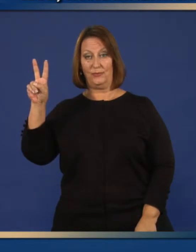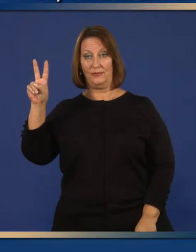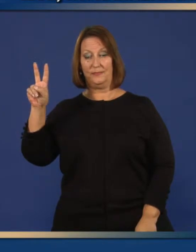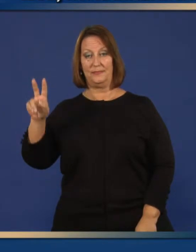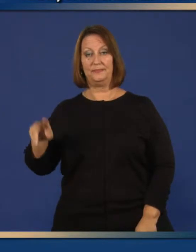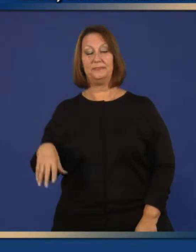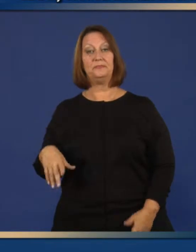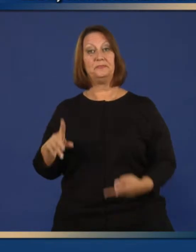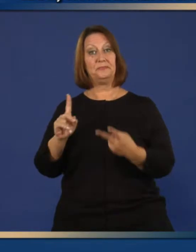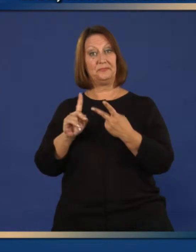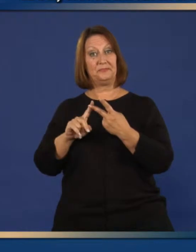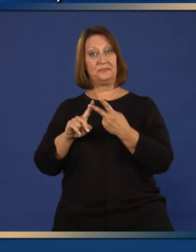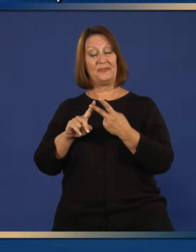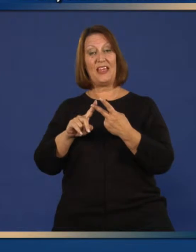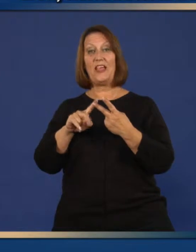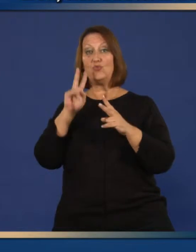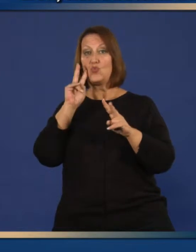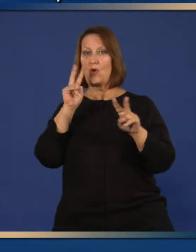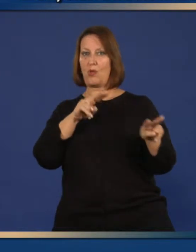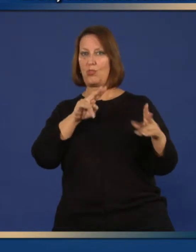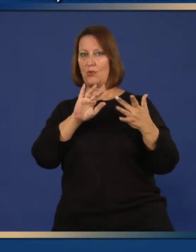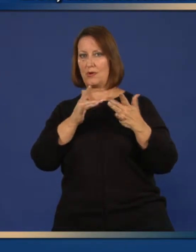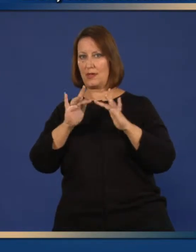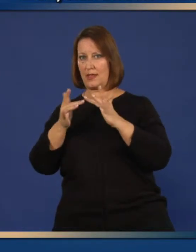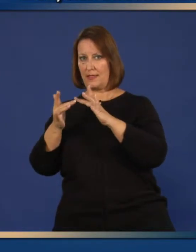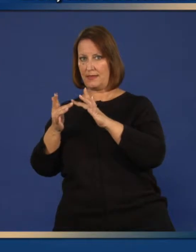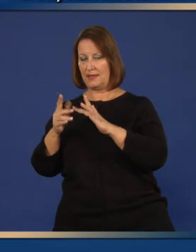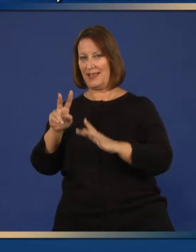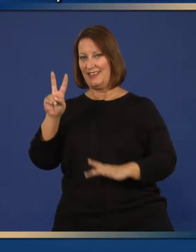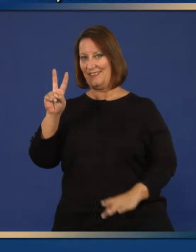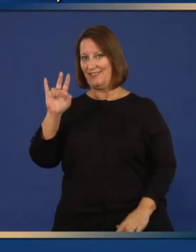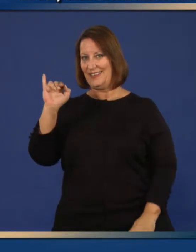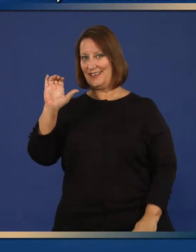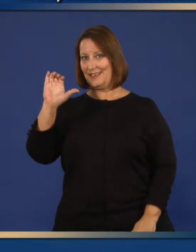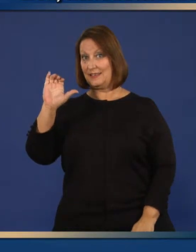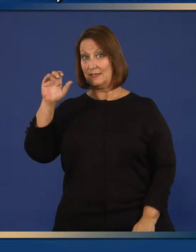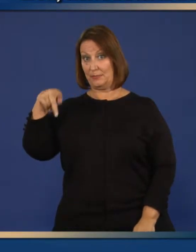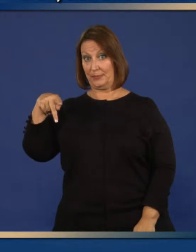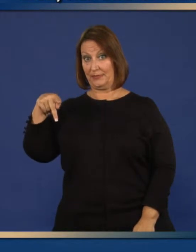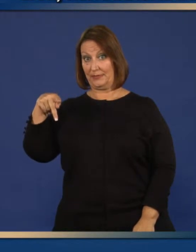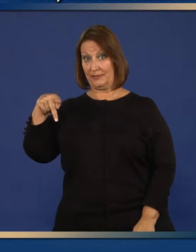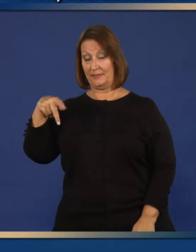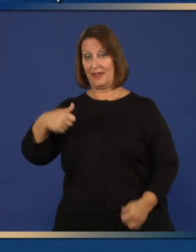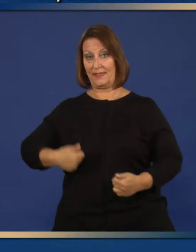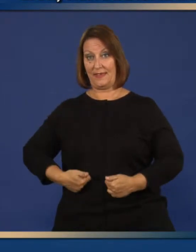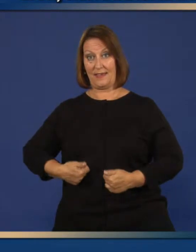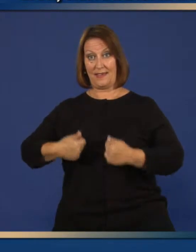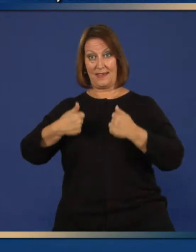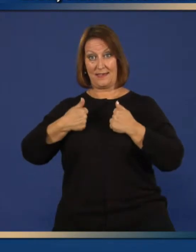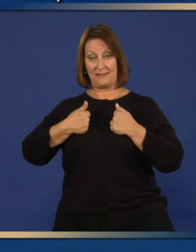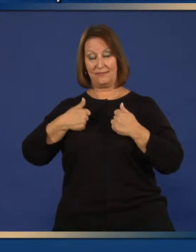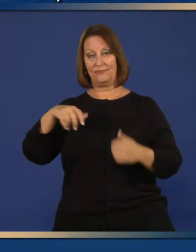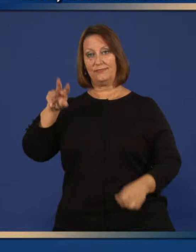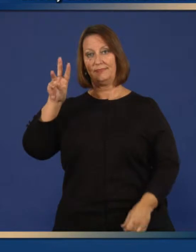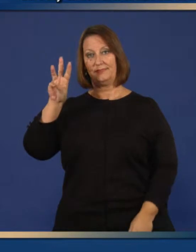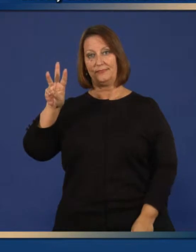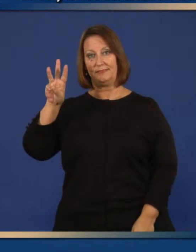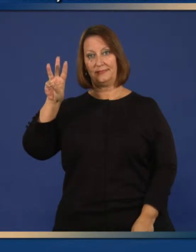1-800-338-2382 or visiting the VICP website